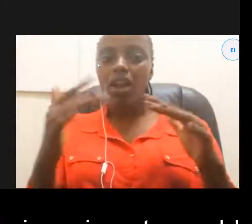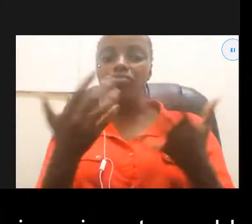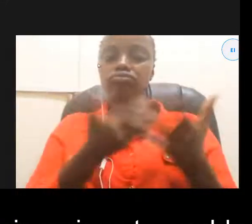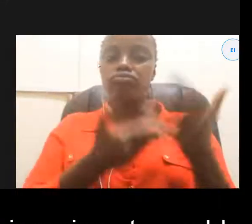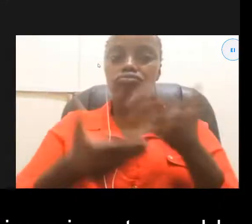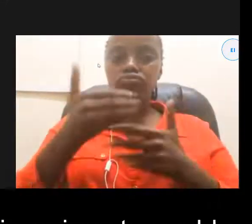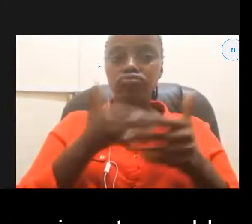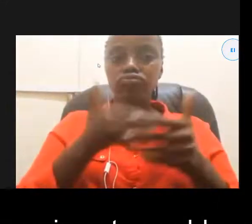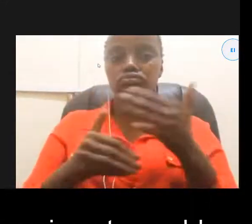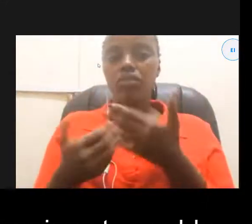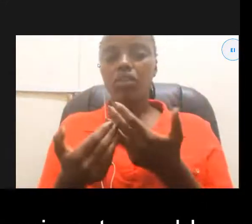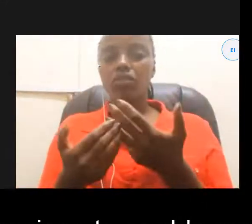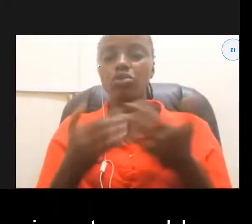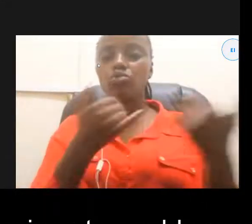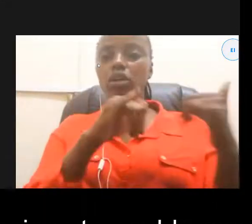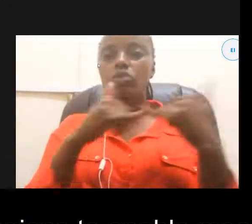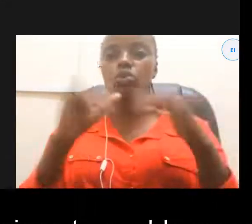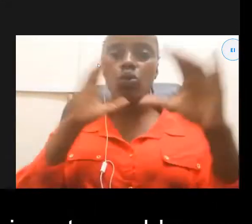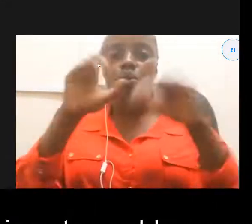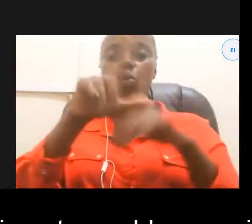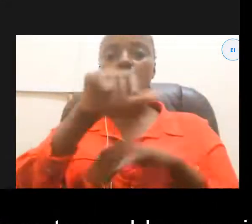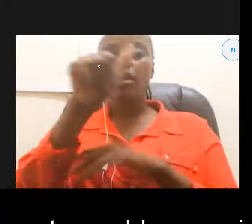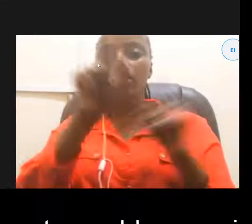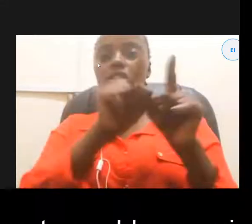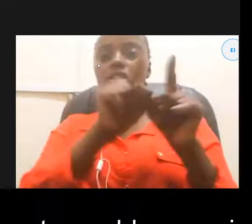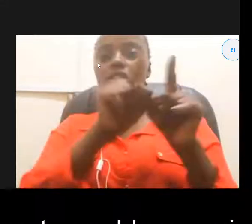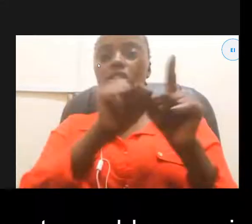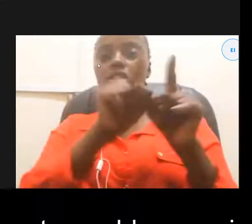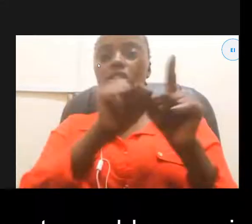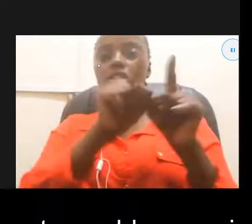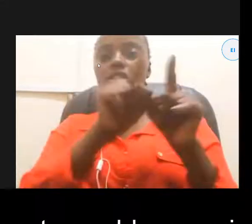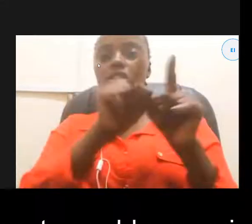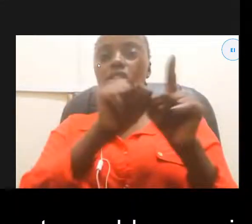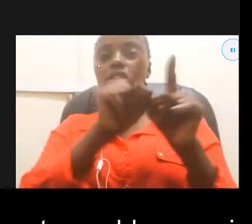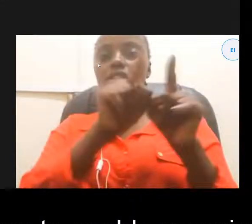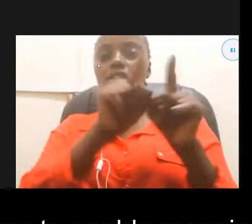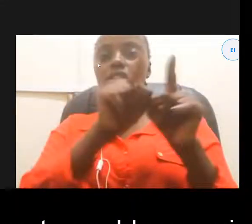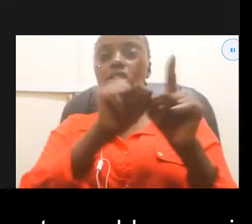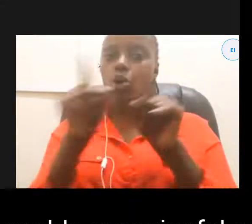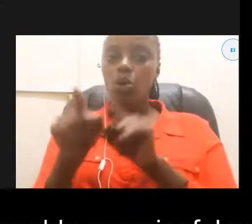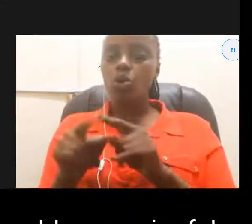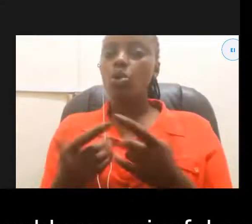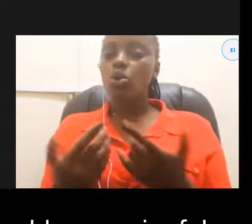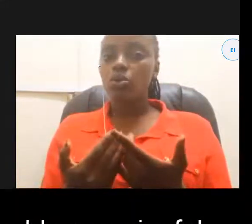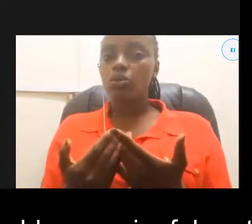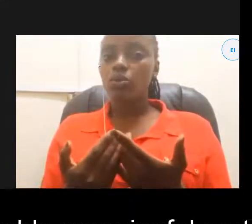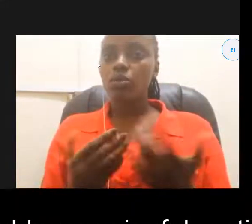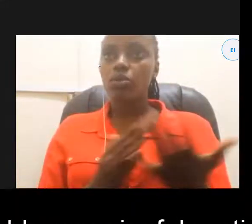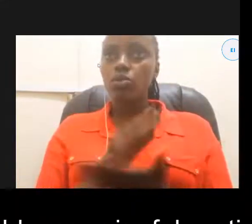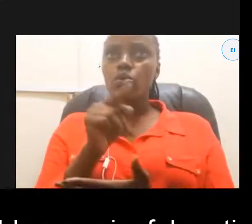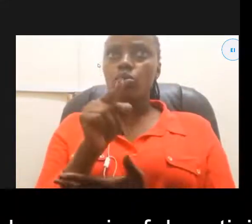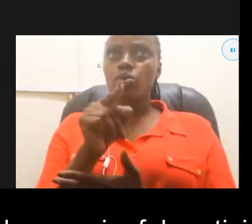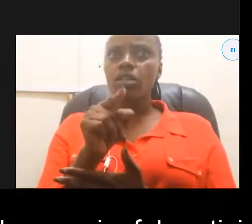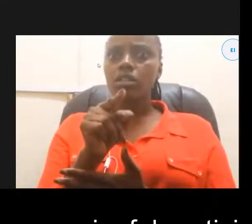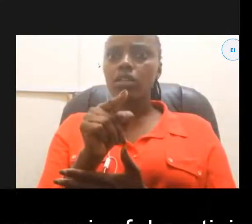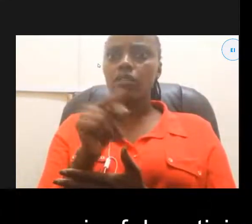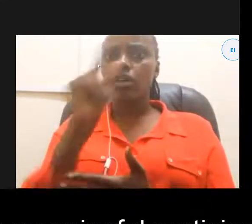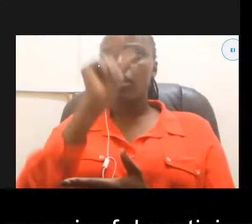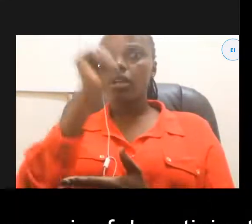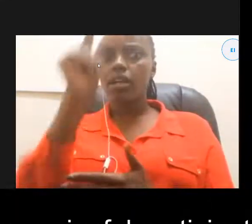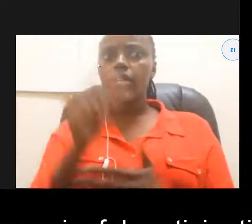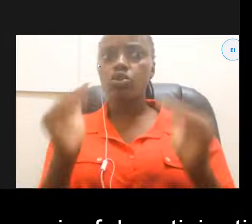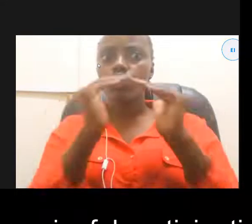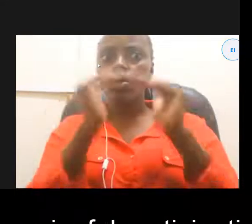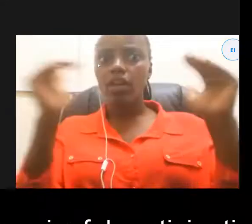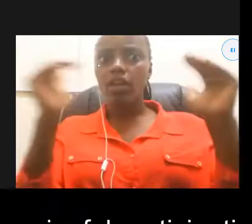in touch with one another, also having certain presentations or reports being presented at a regional level, and